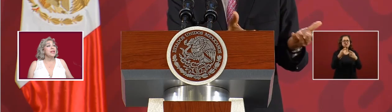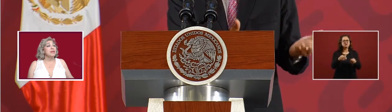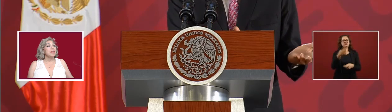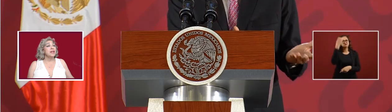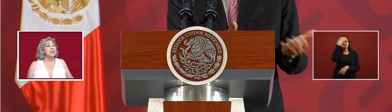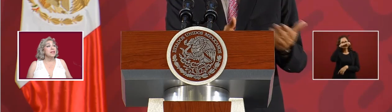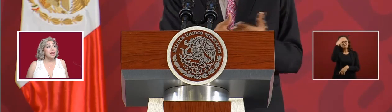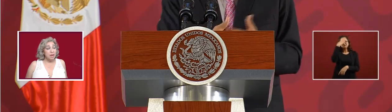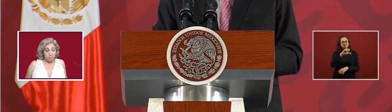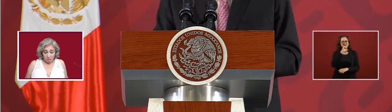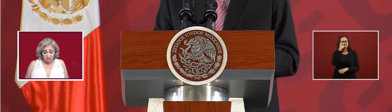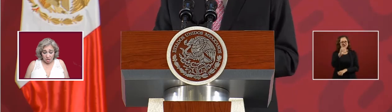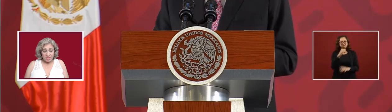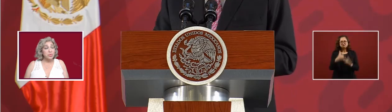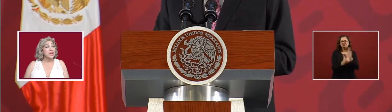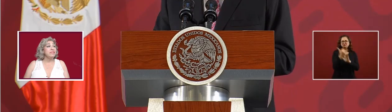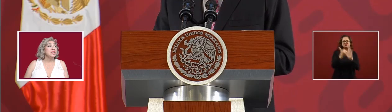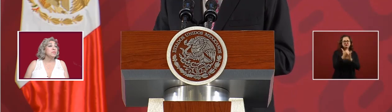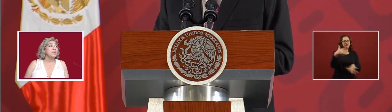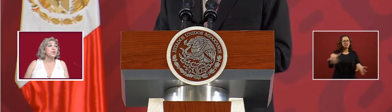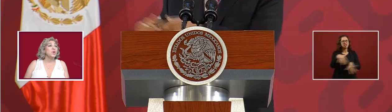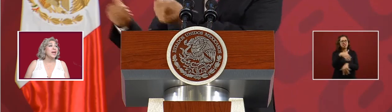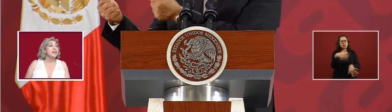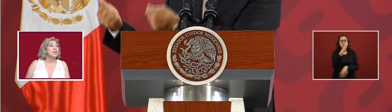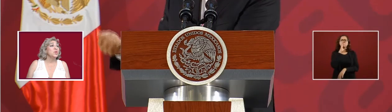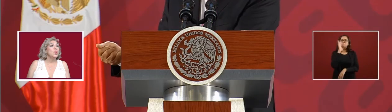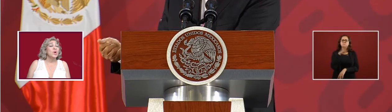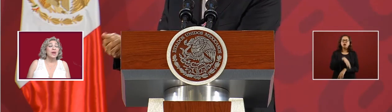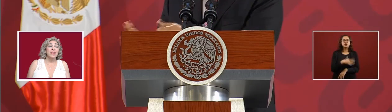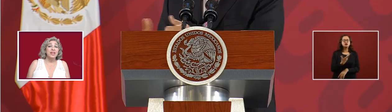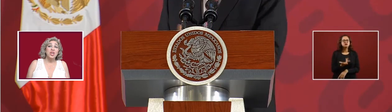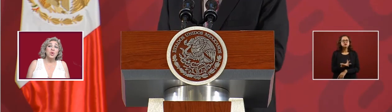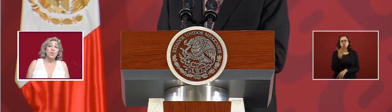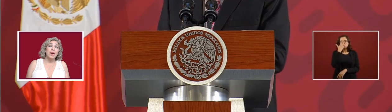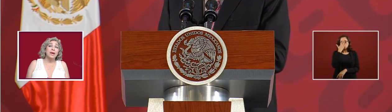and jobs that were given to people who had no